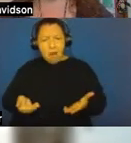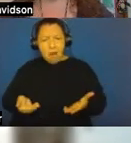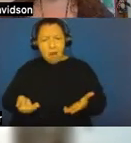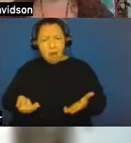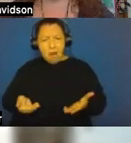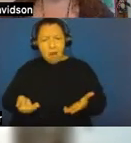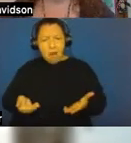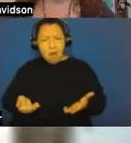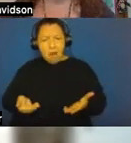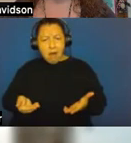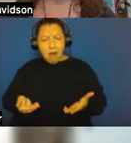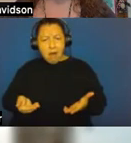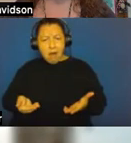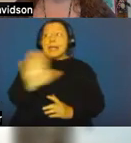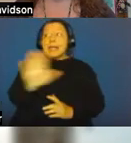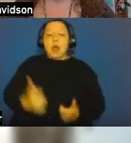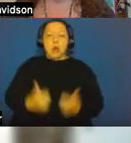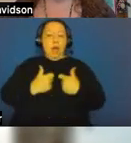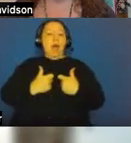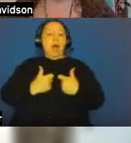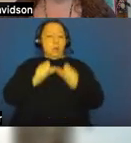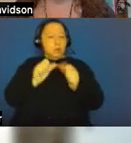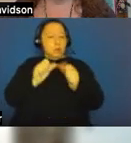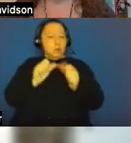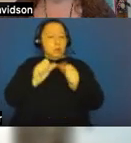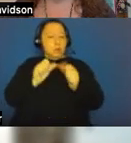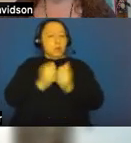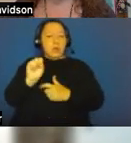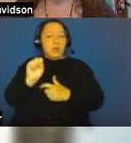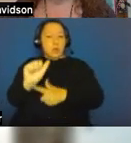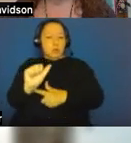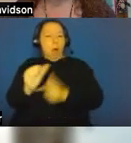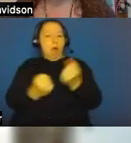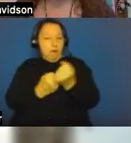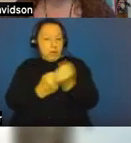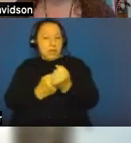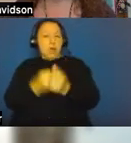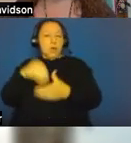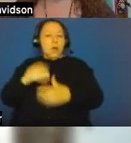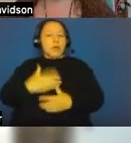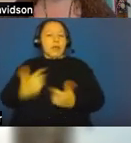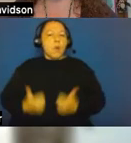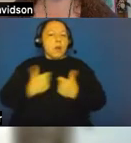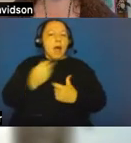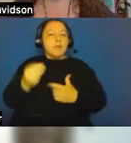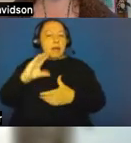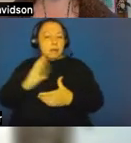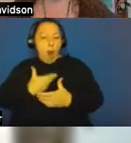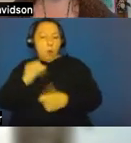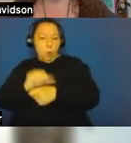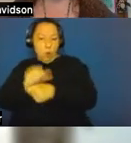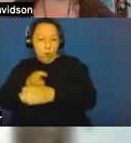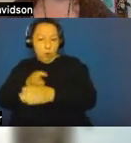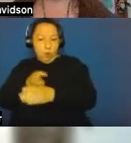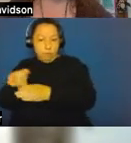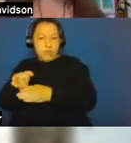as we do sexual assault advocacy in our lives and in our work, right? So feel free to jump on and share your knowledge